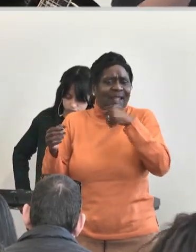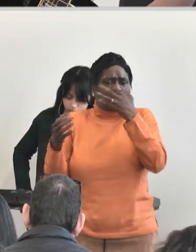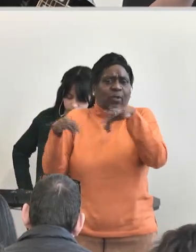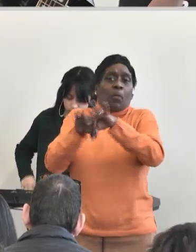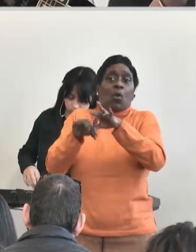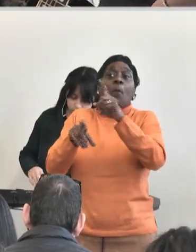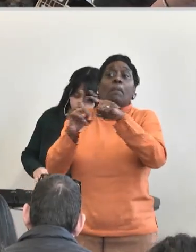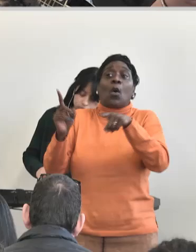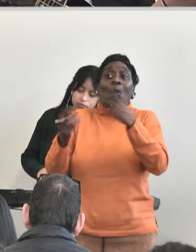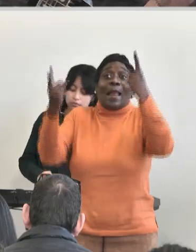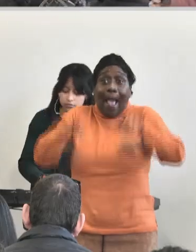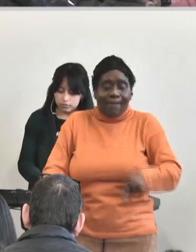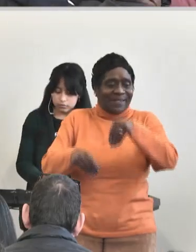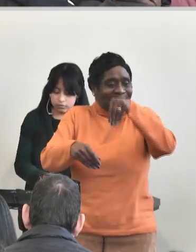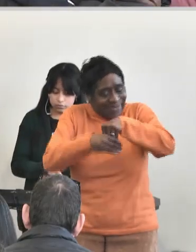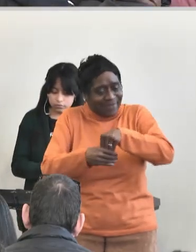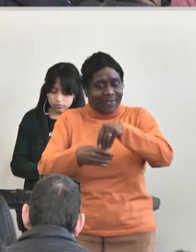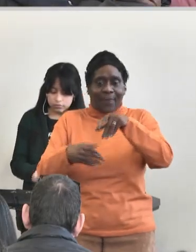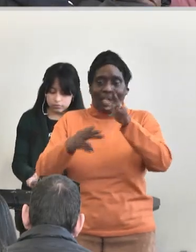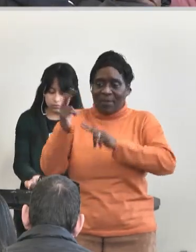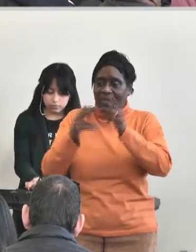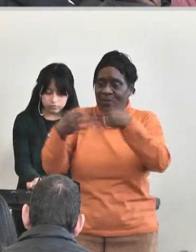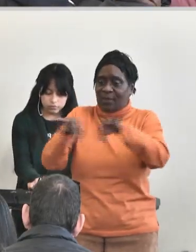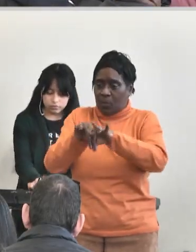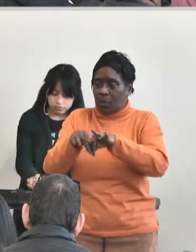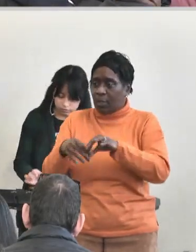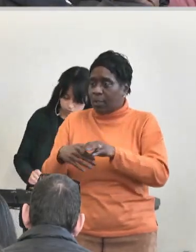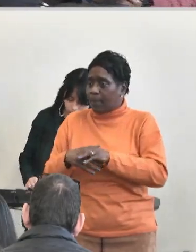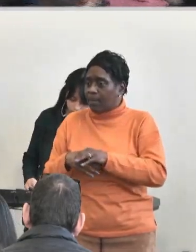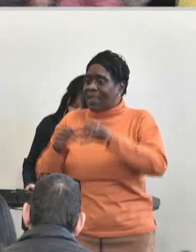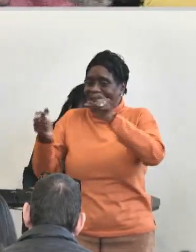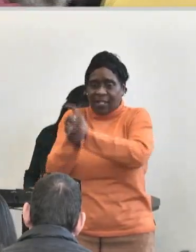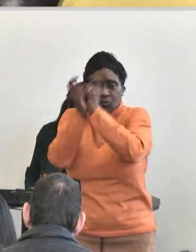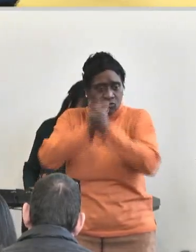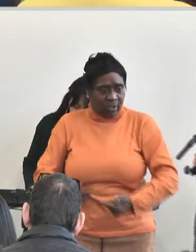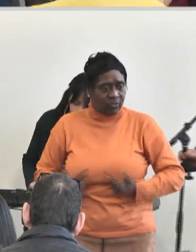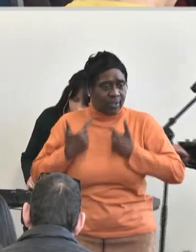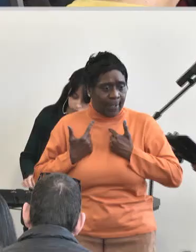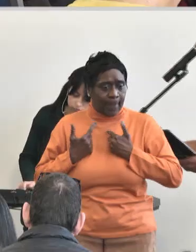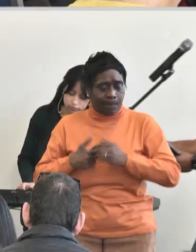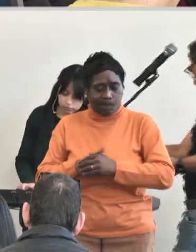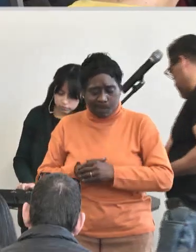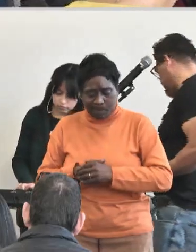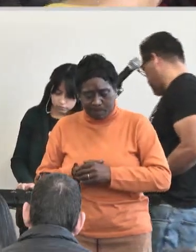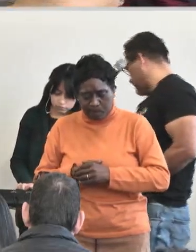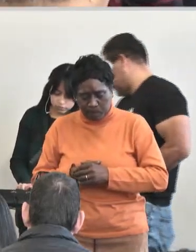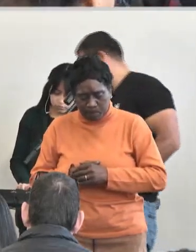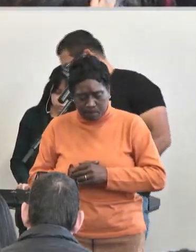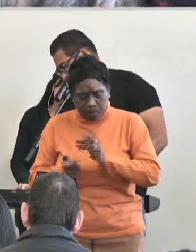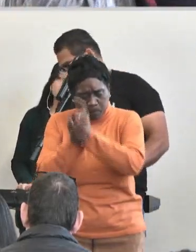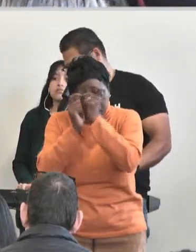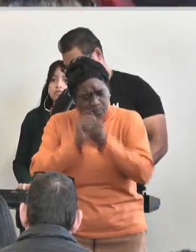what occurs in that building, pero lo que ocurre en ese edificio, can change lives, puede cambiar vidas, and